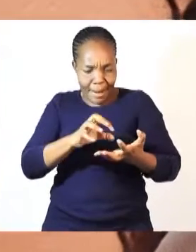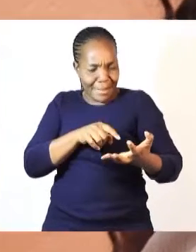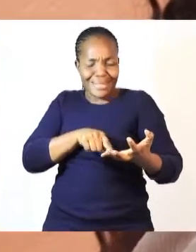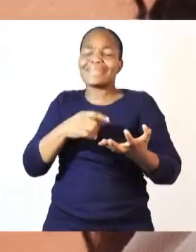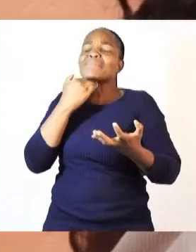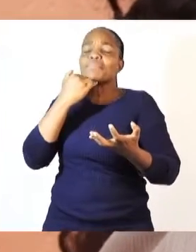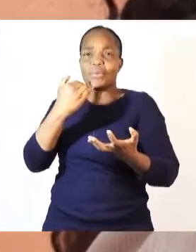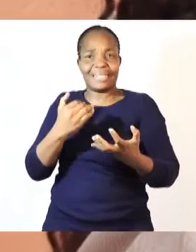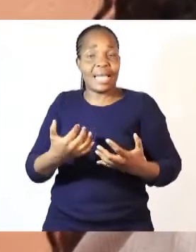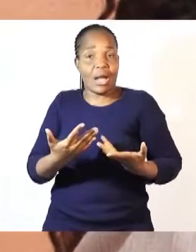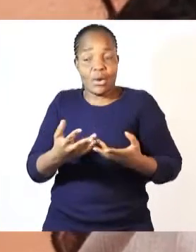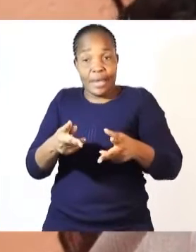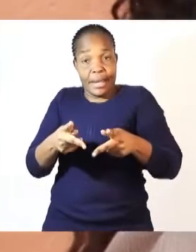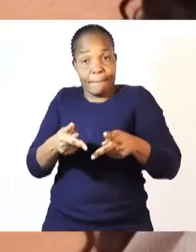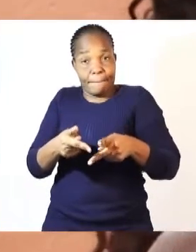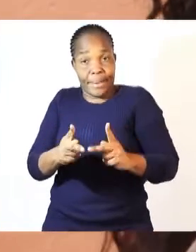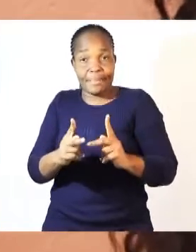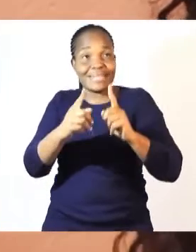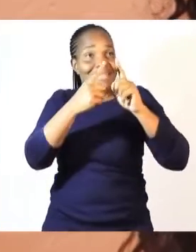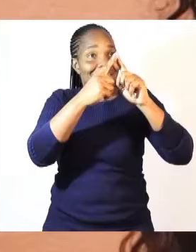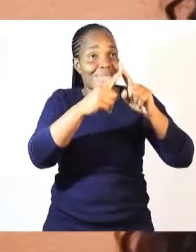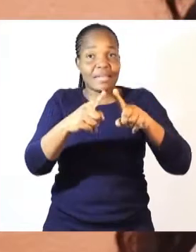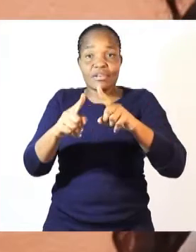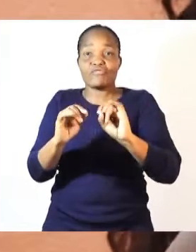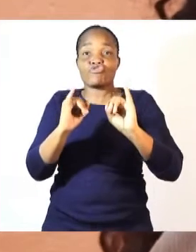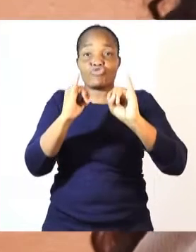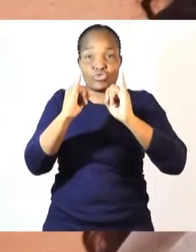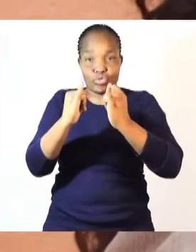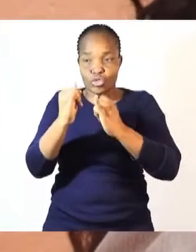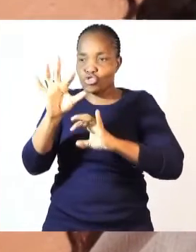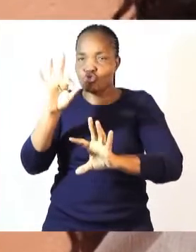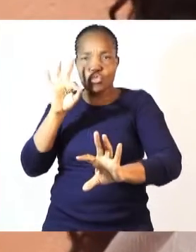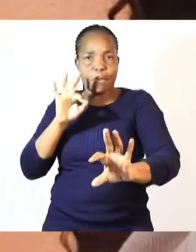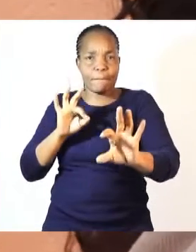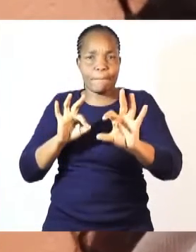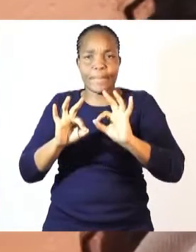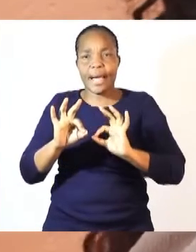because this then allows the responsible people to identify